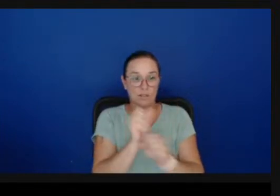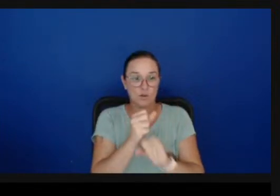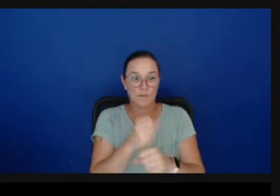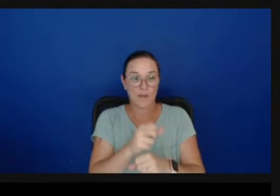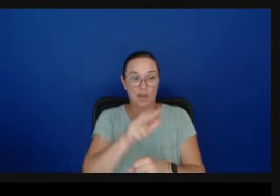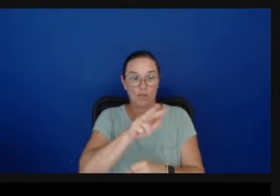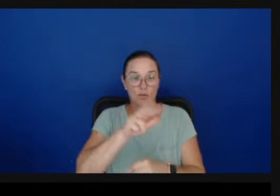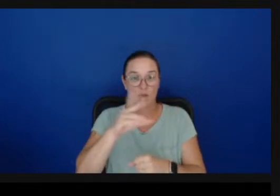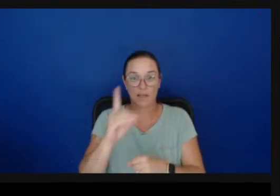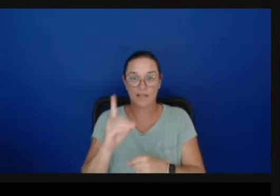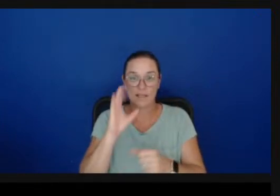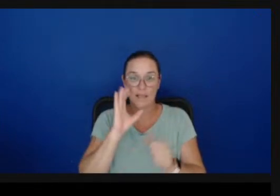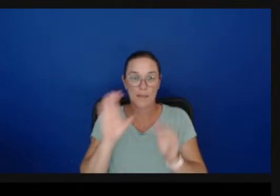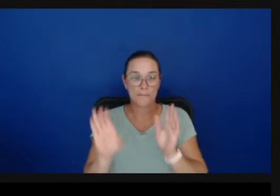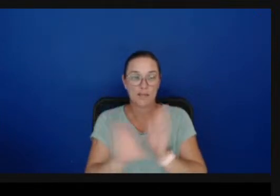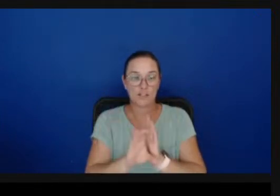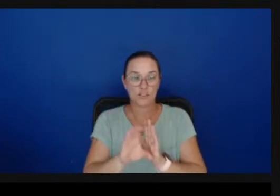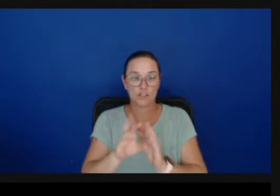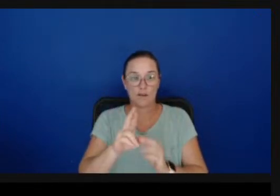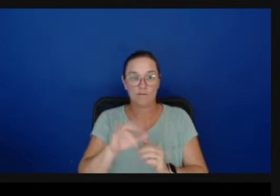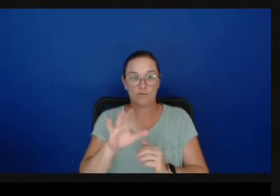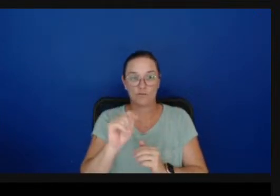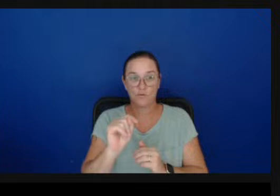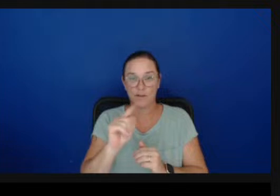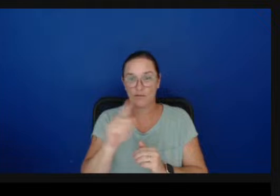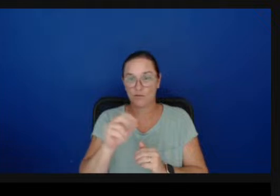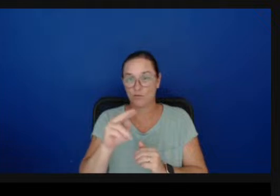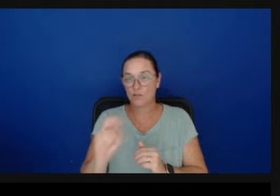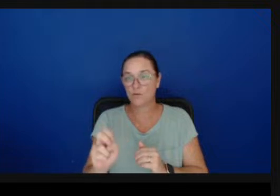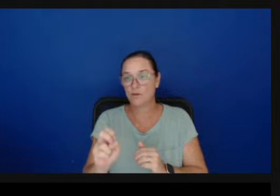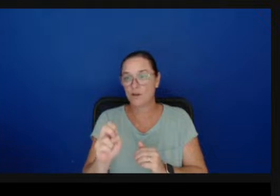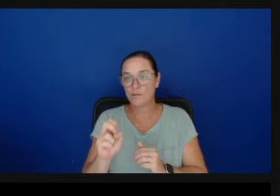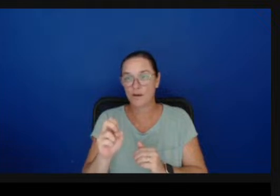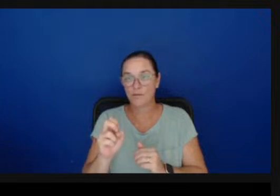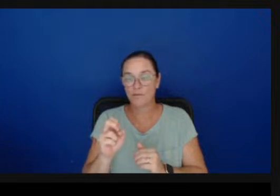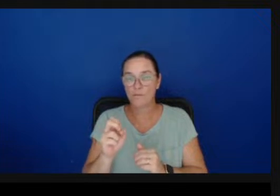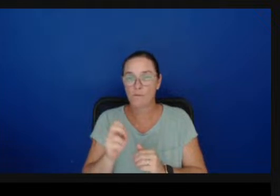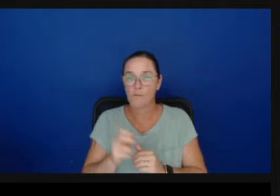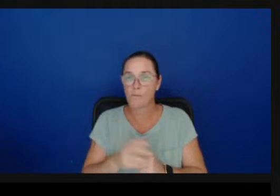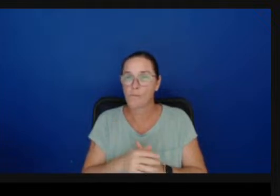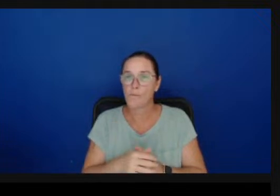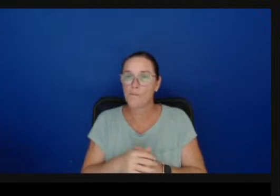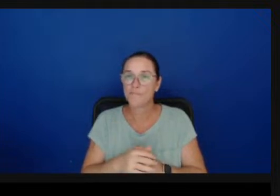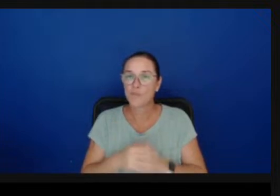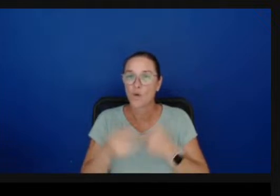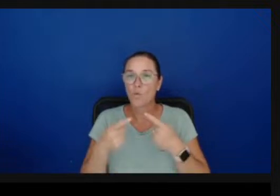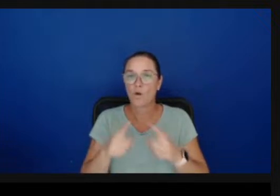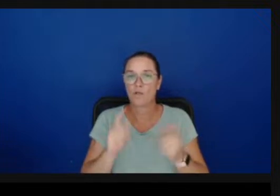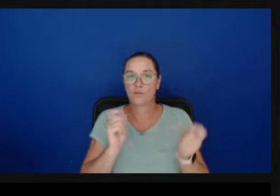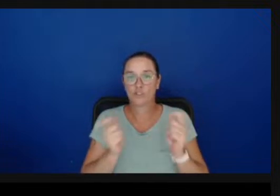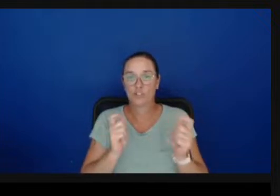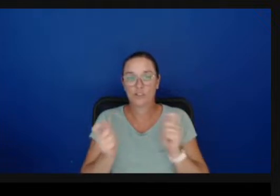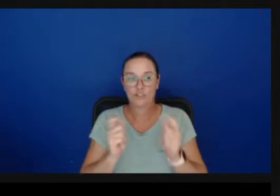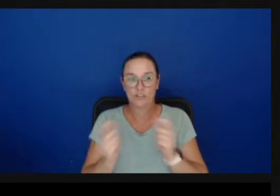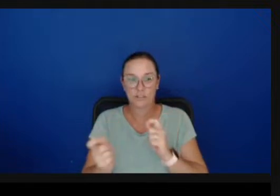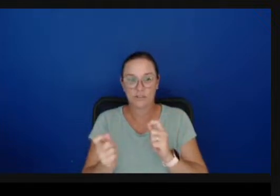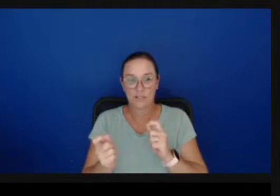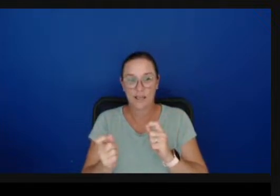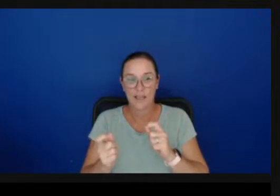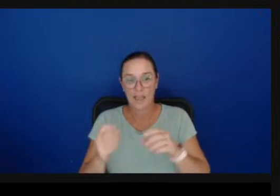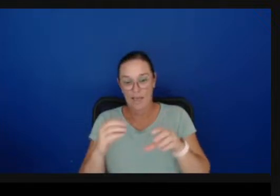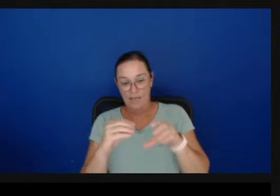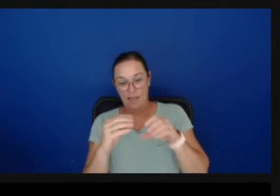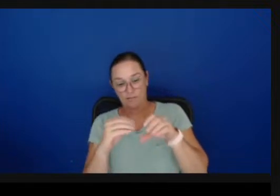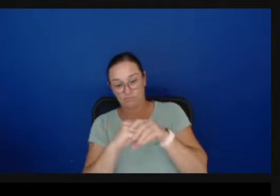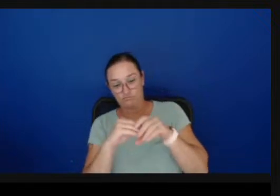image of the rift zone as it's changing over time and as storage areas are building up.